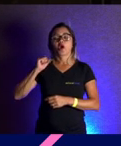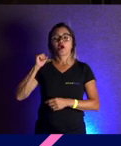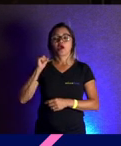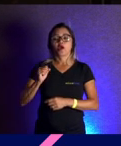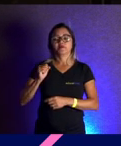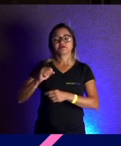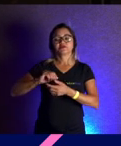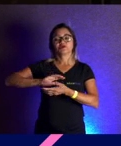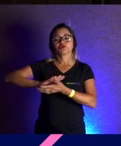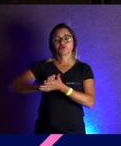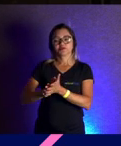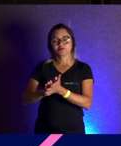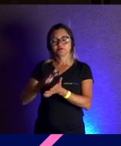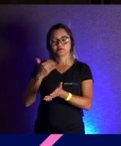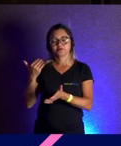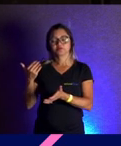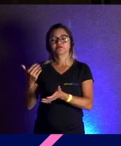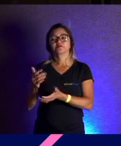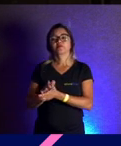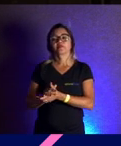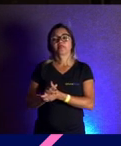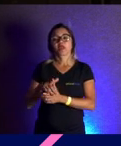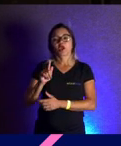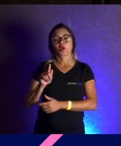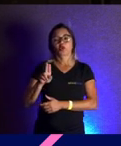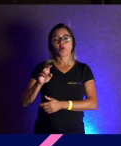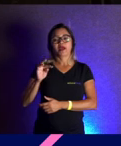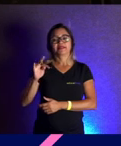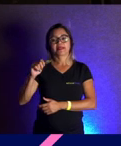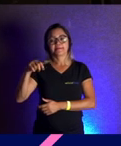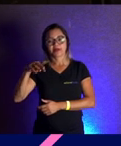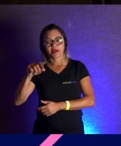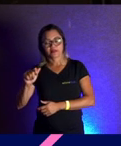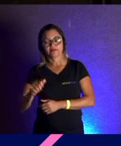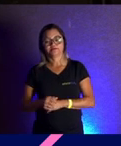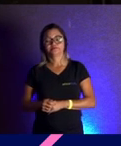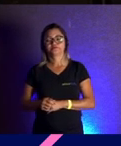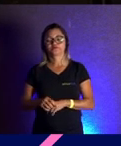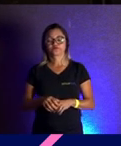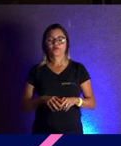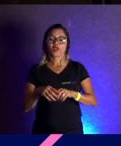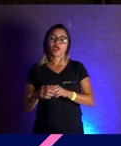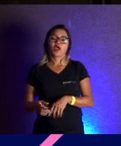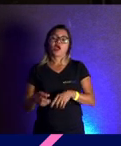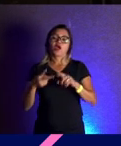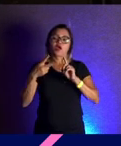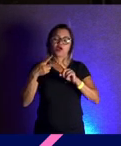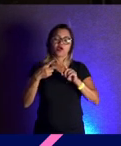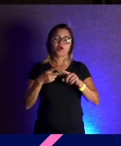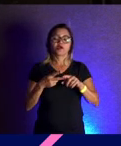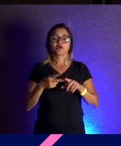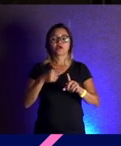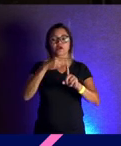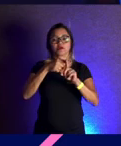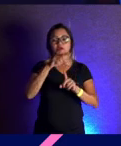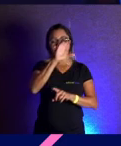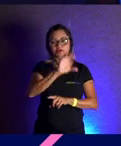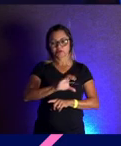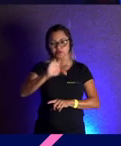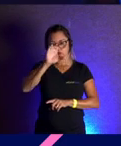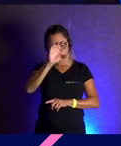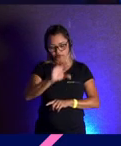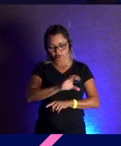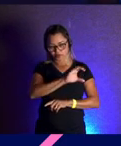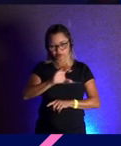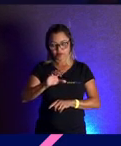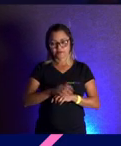Africa. And we have a data from the Catholic Church. They've collected a data set of people who have been victims of homicides in the conflict. We have another